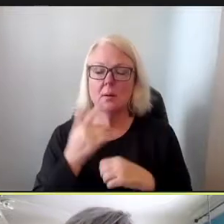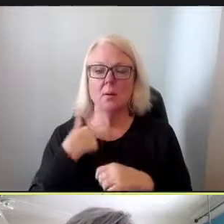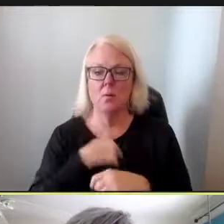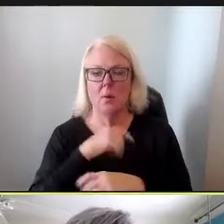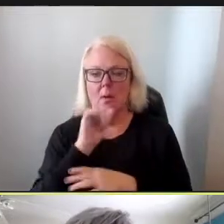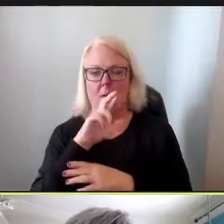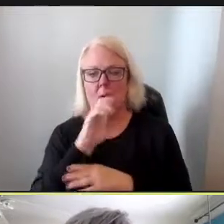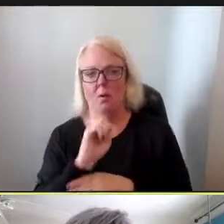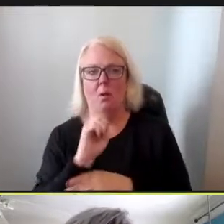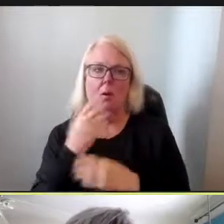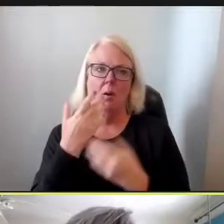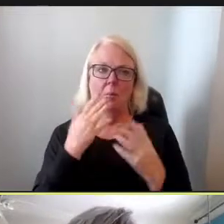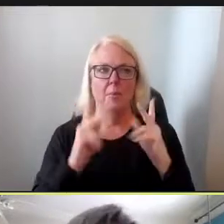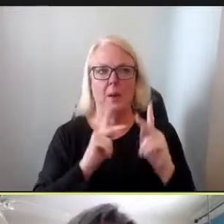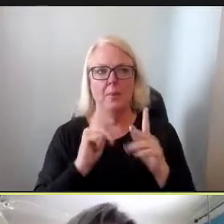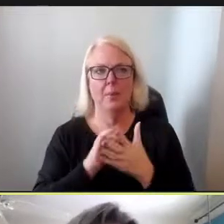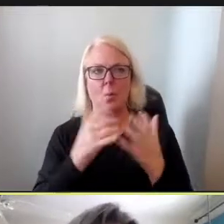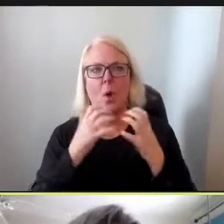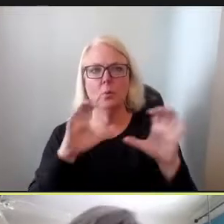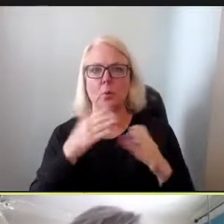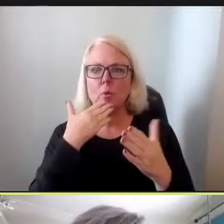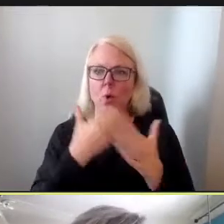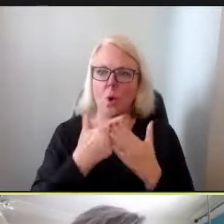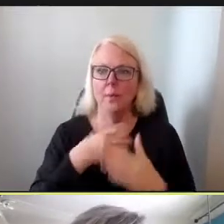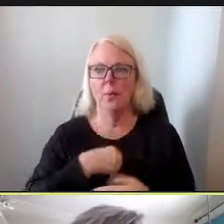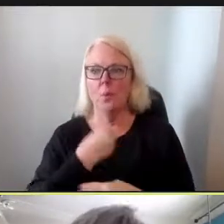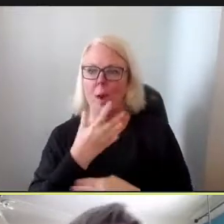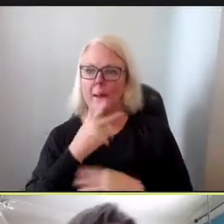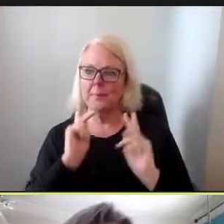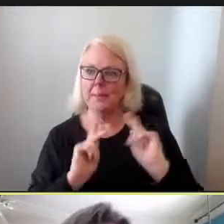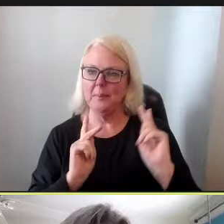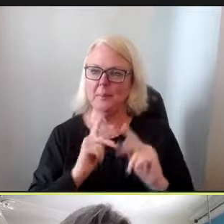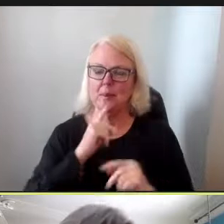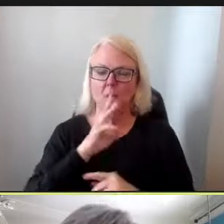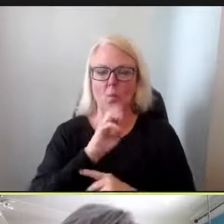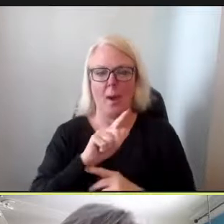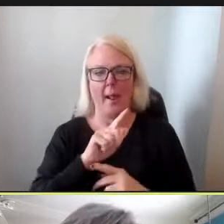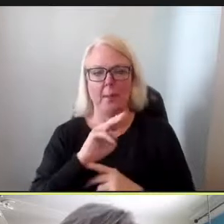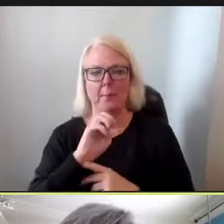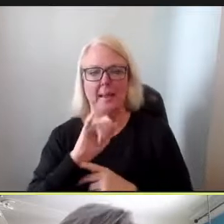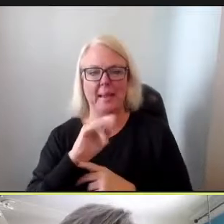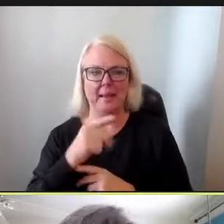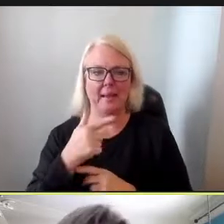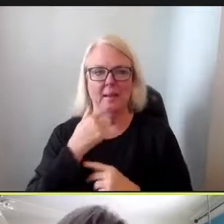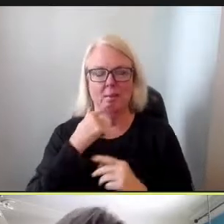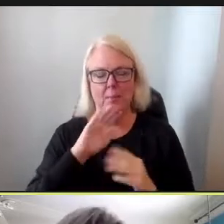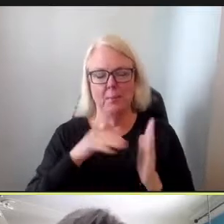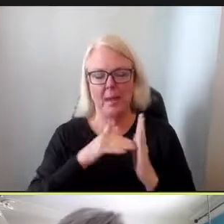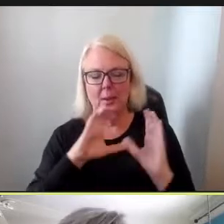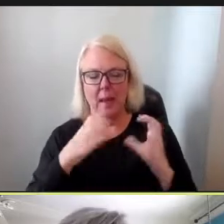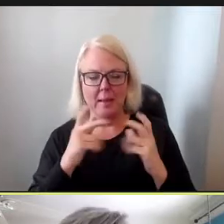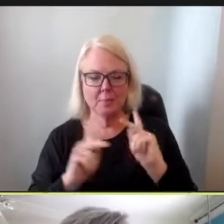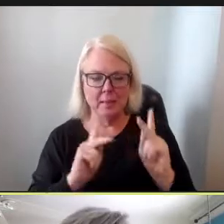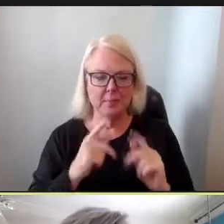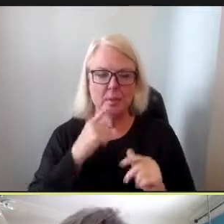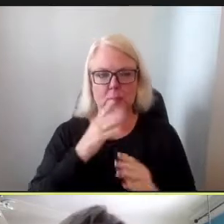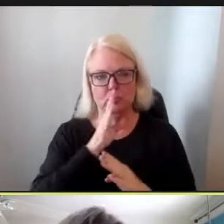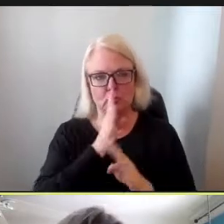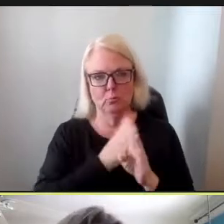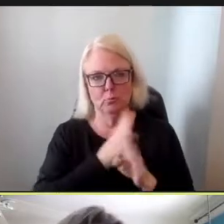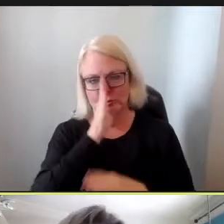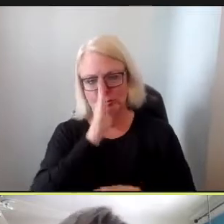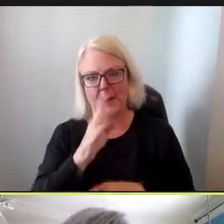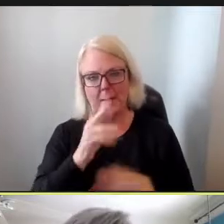proverbial well-meaning people, the well-meaning white people, the well-meaning middle-class people, the well-meaning straight people,